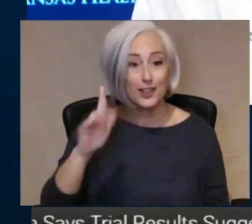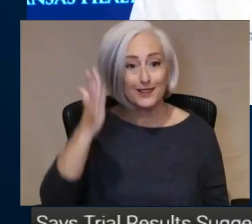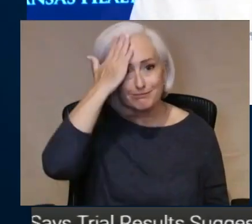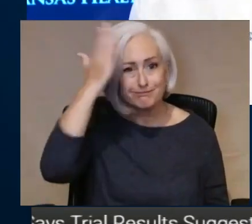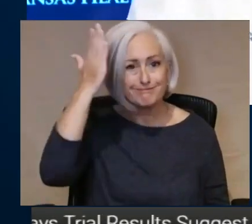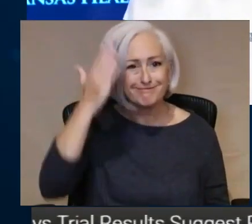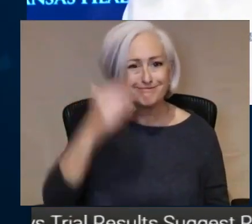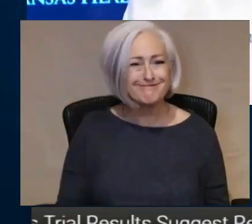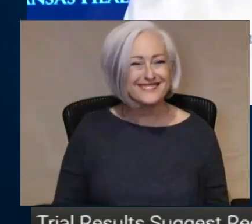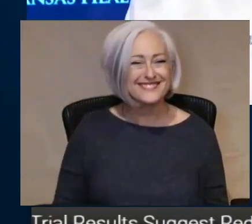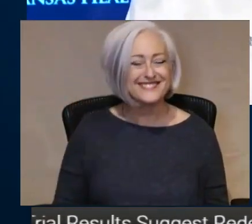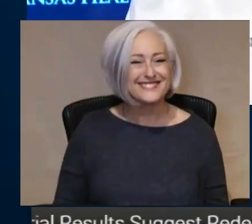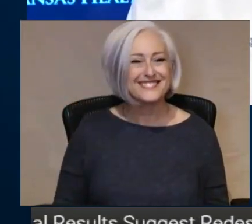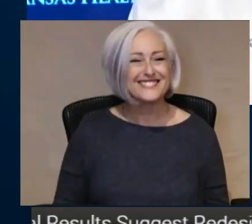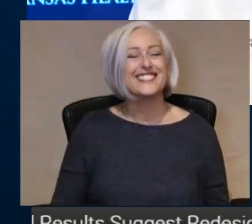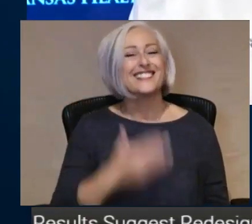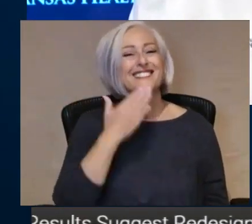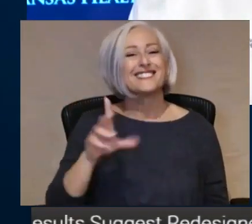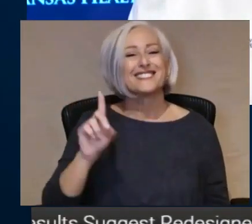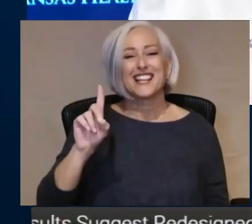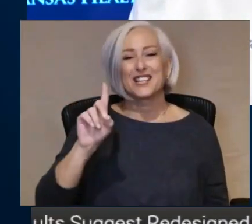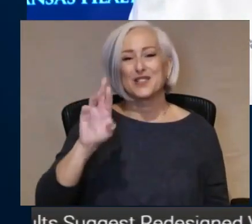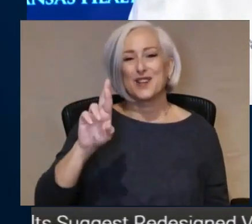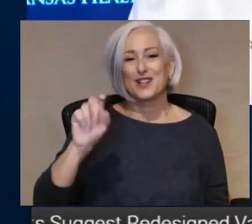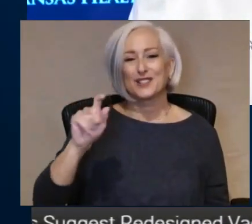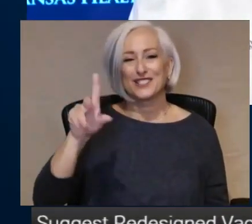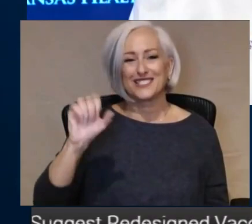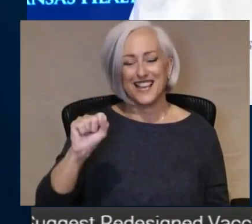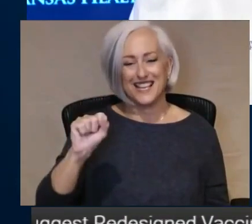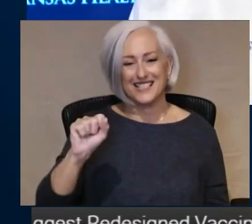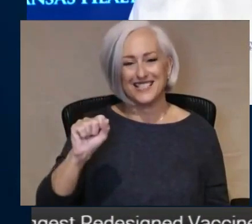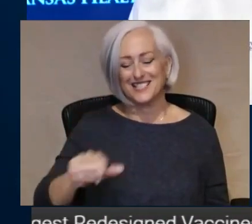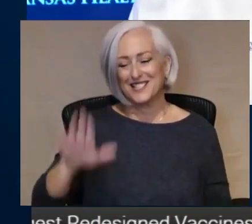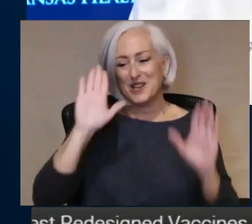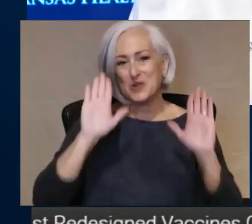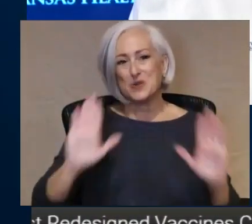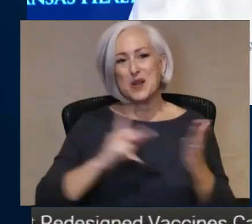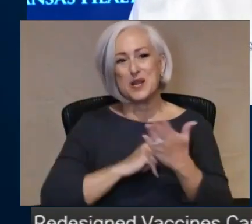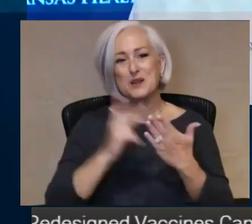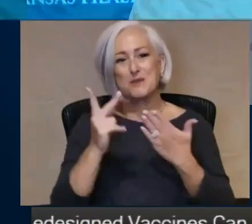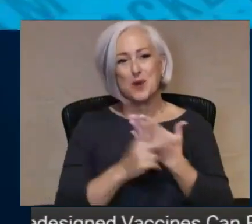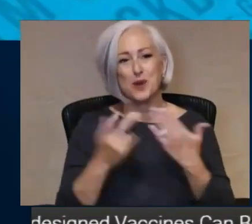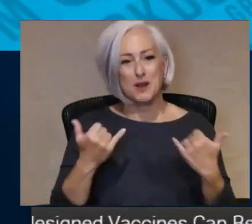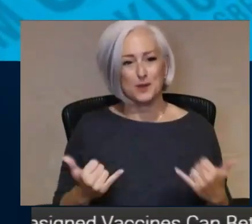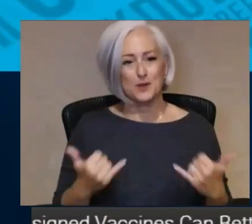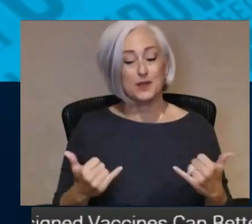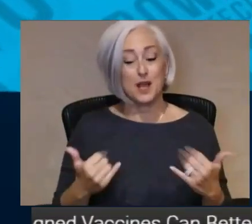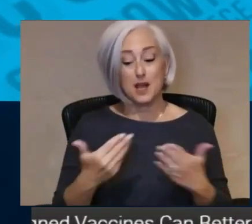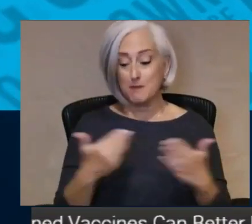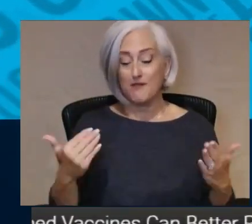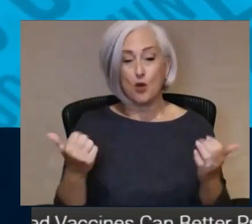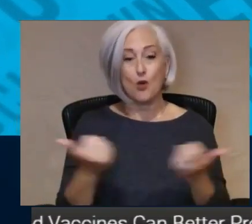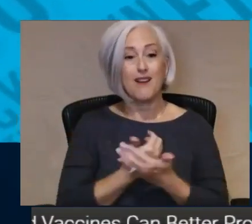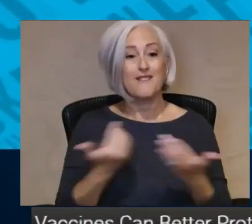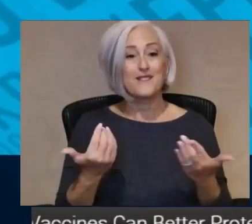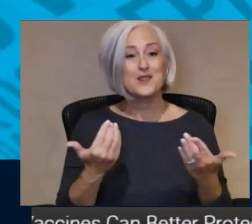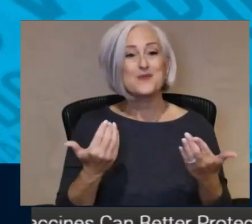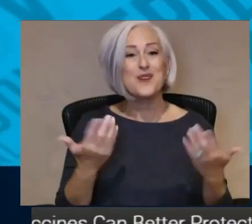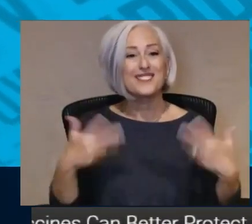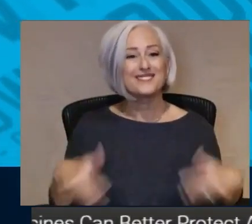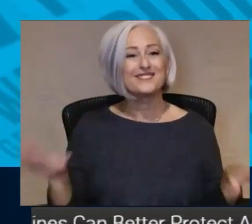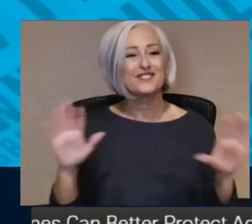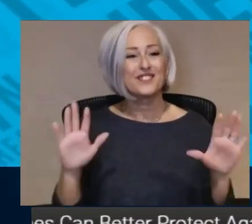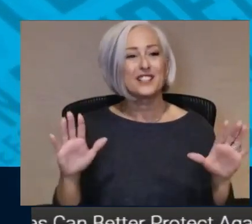You want. Thank you, Dr. Stites. It's been a great program this morning. But before we let everybody go this morning, one real quick important